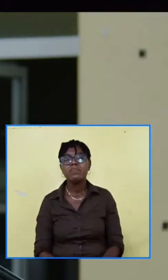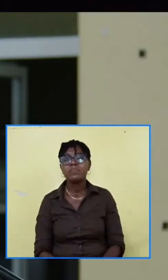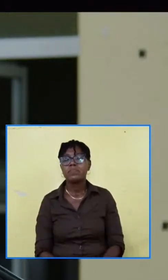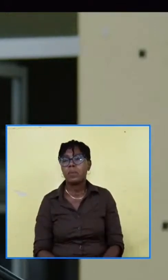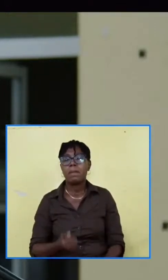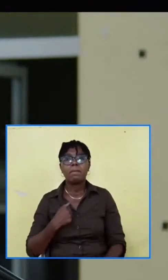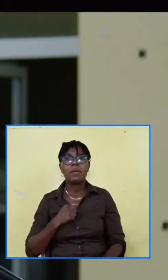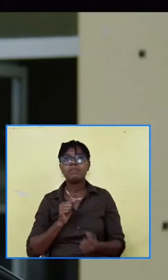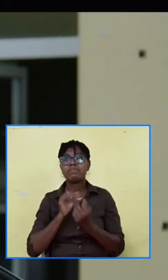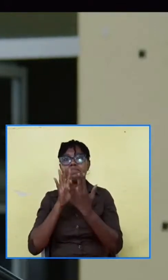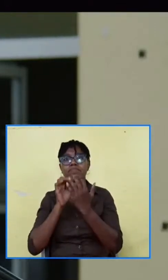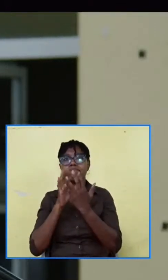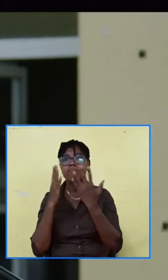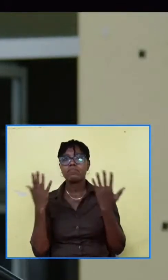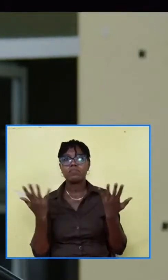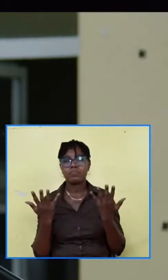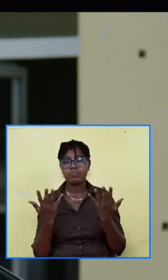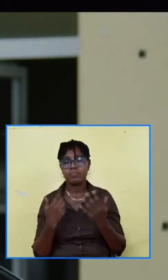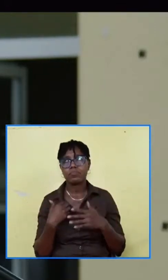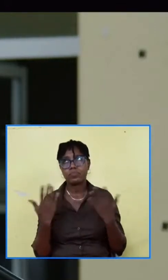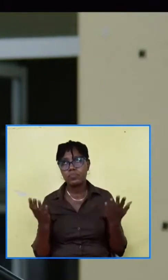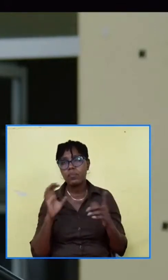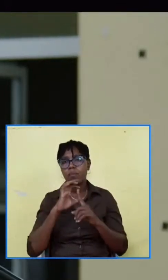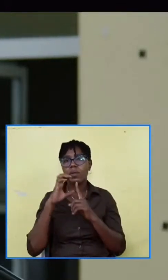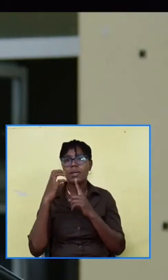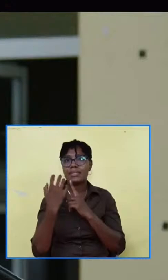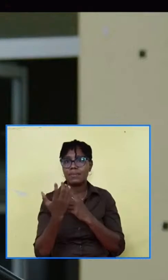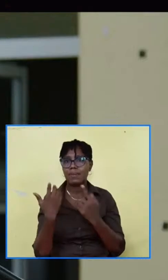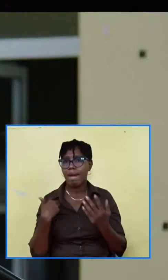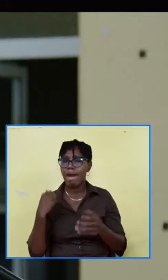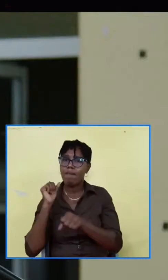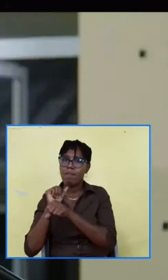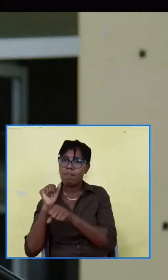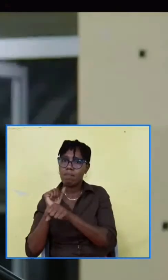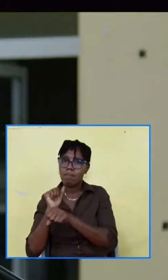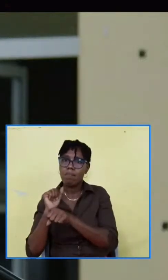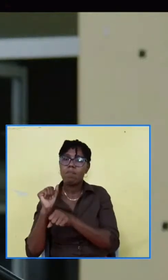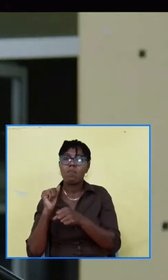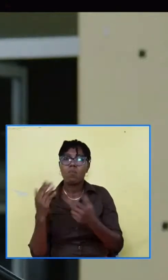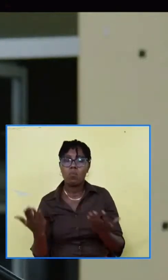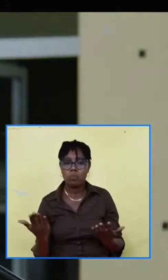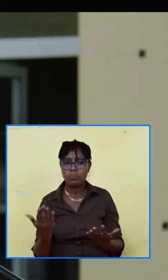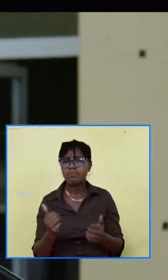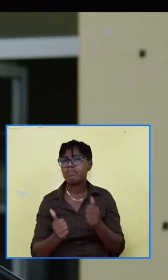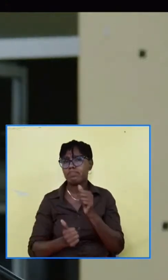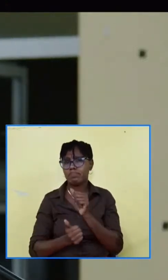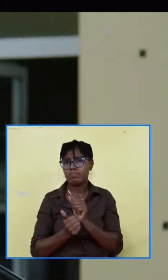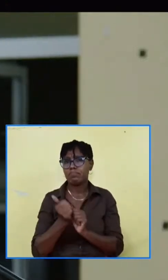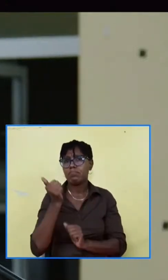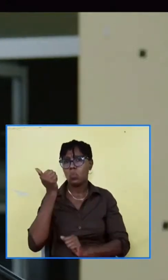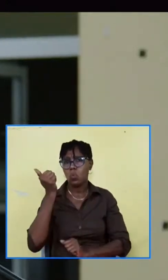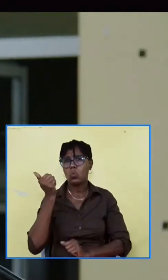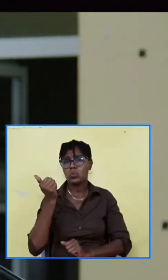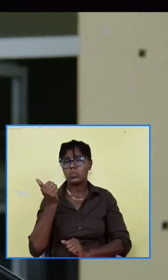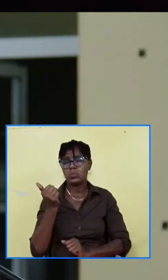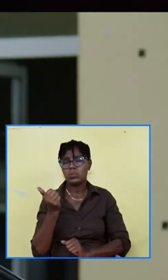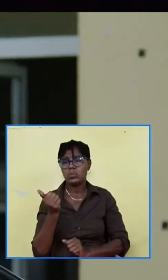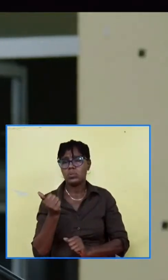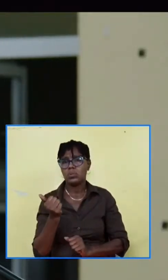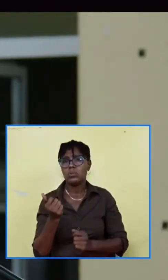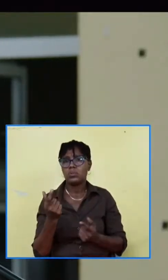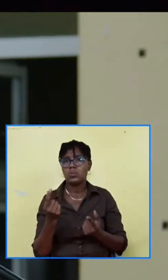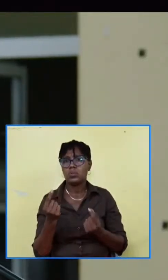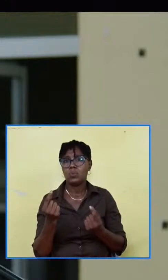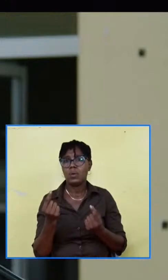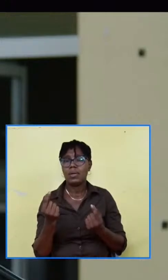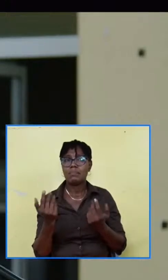My challenge is this. So we have a situation where we have workers, most of whom, quite frankly, work,